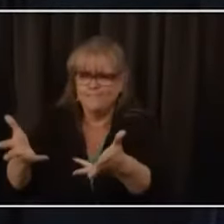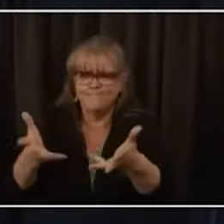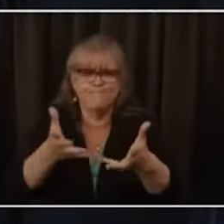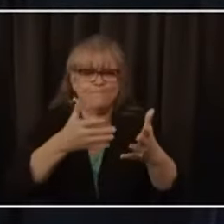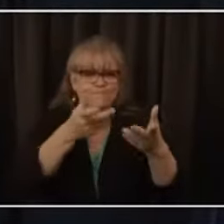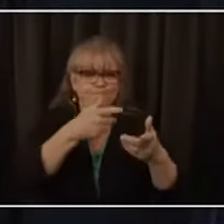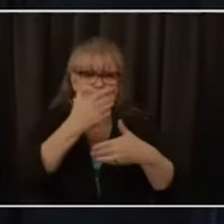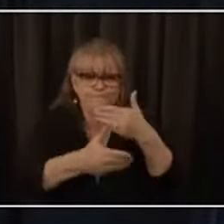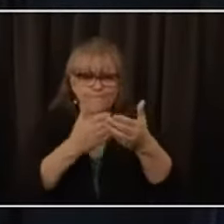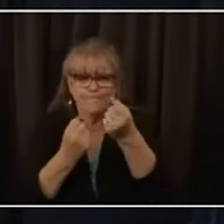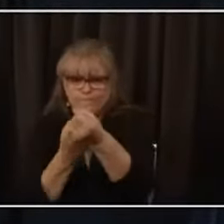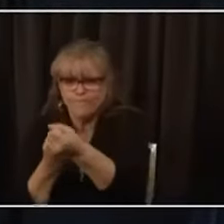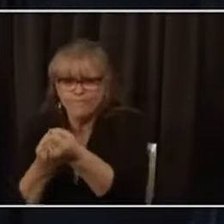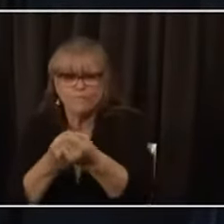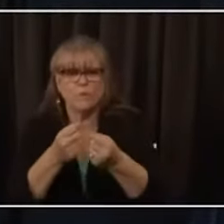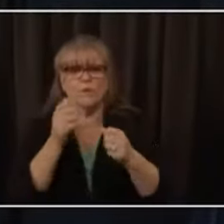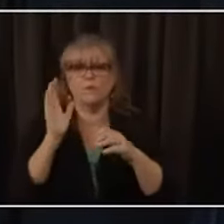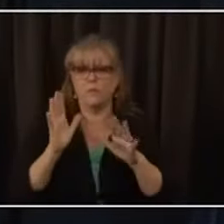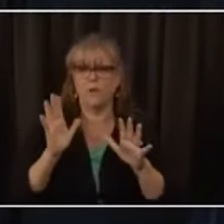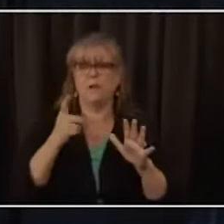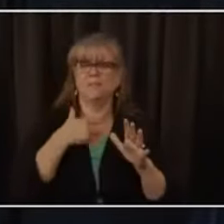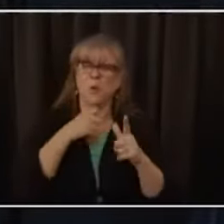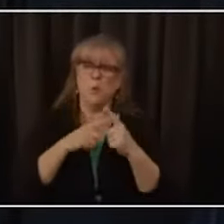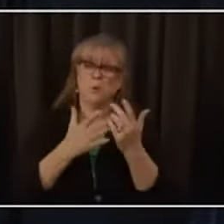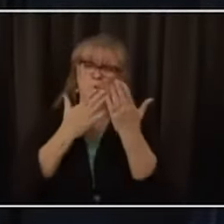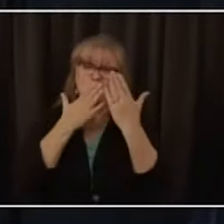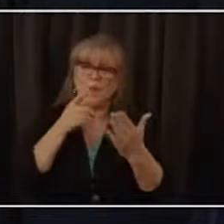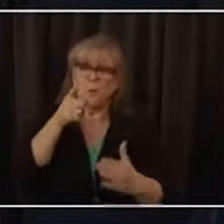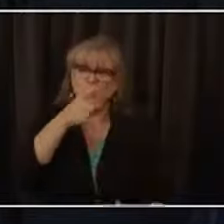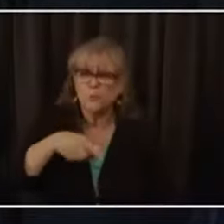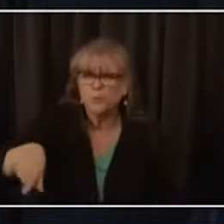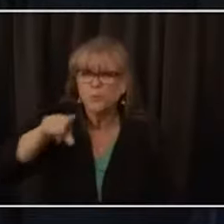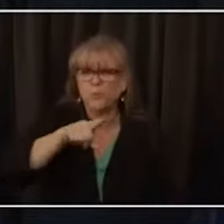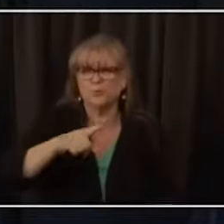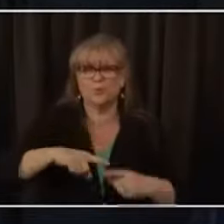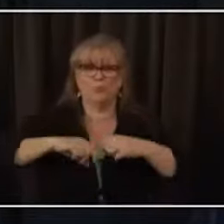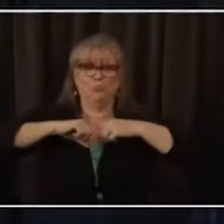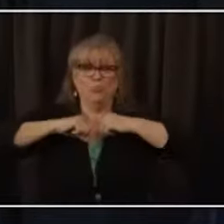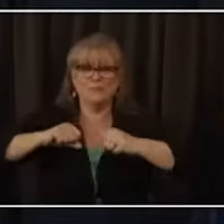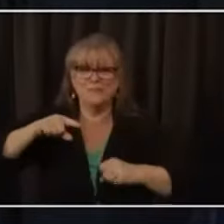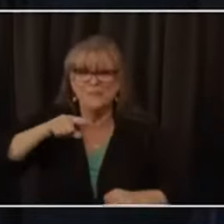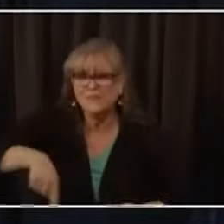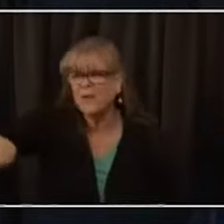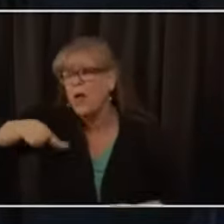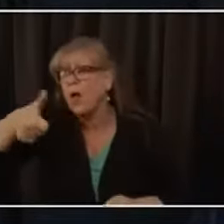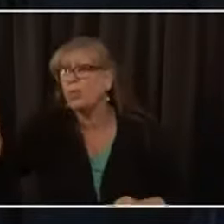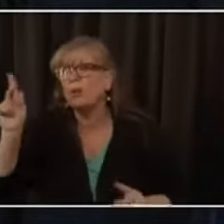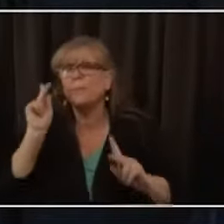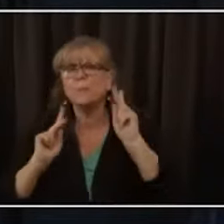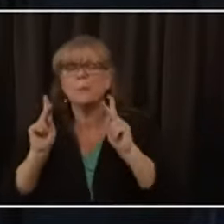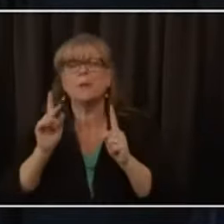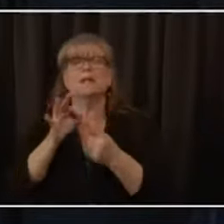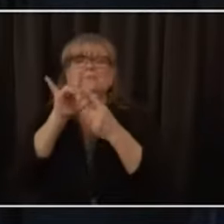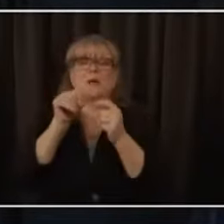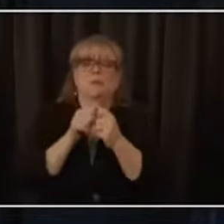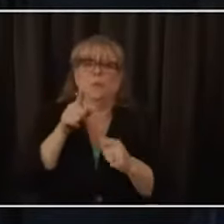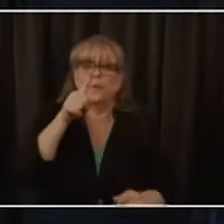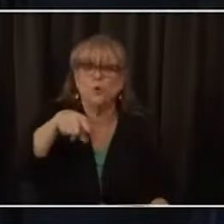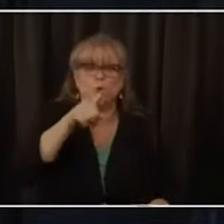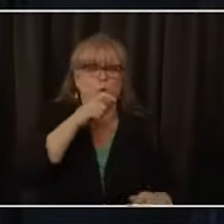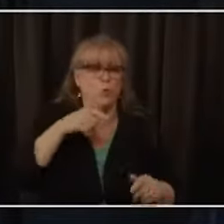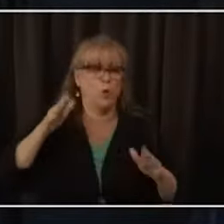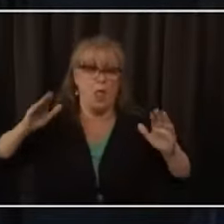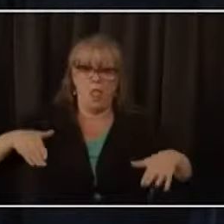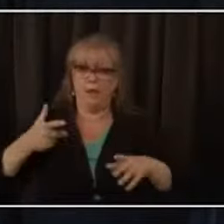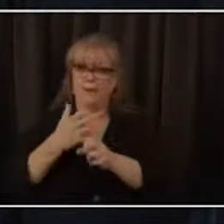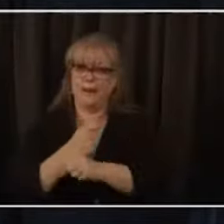to continuing to protect Coloradans, especially unvaccinated Coloradans, who are still very much at risk